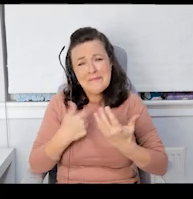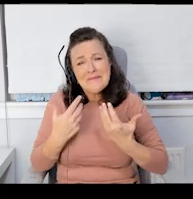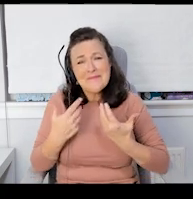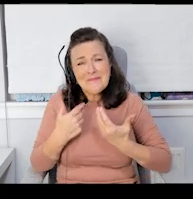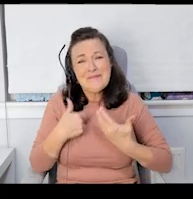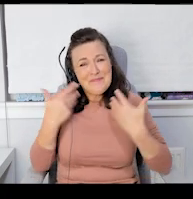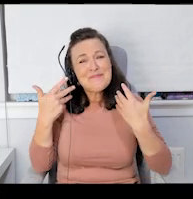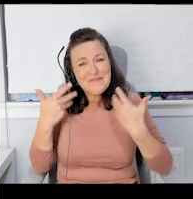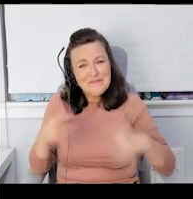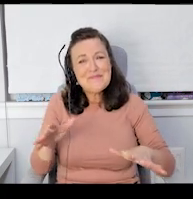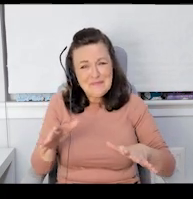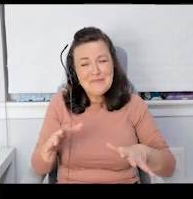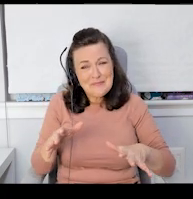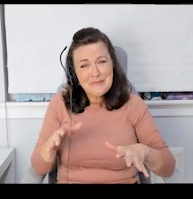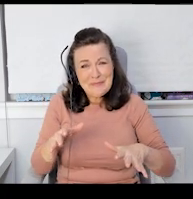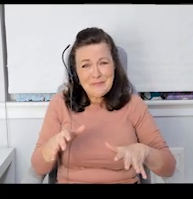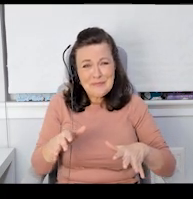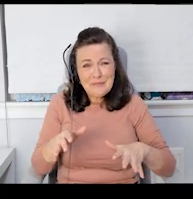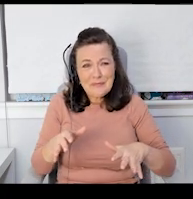We certainly have embedded it